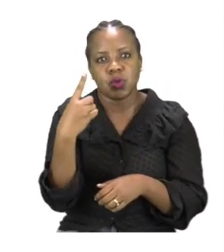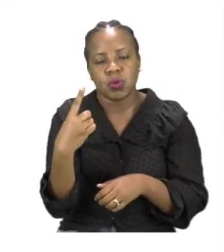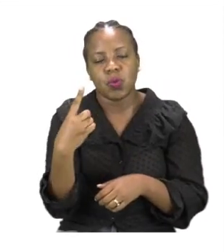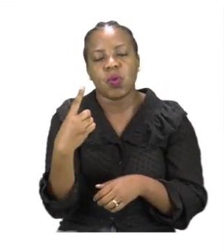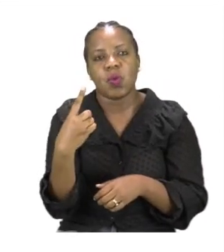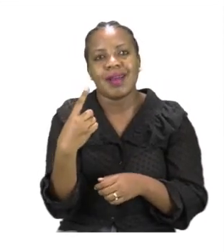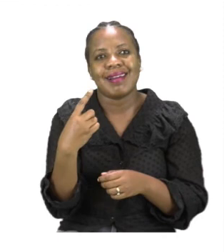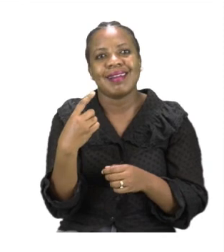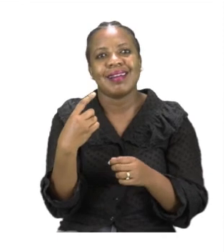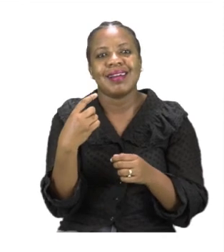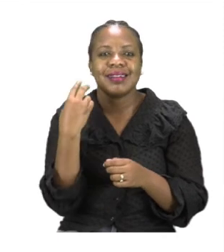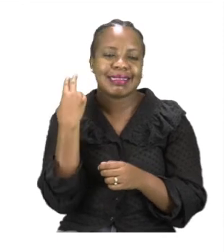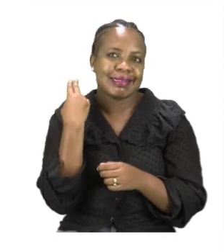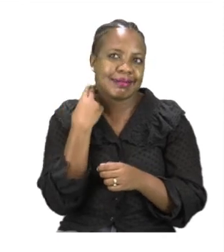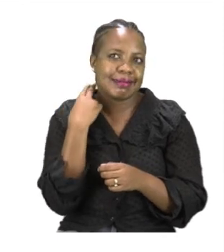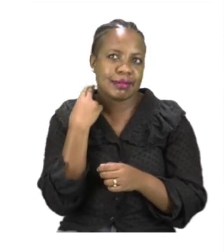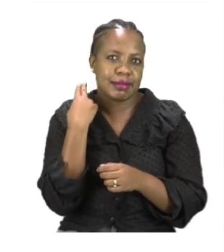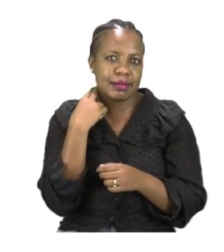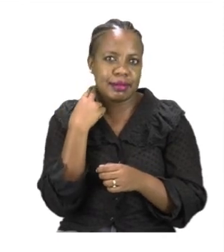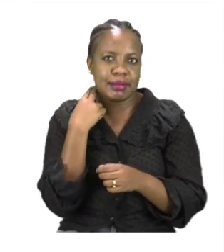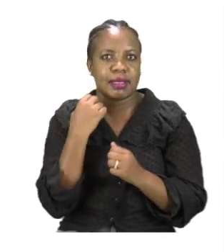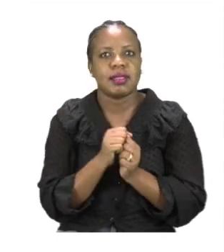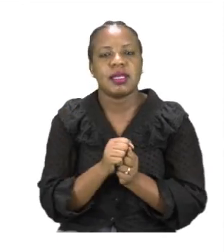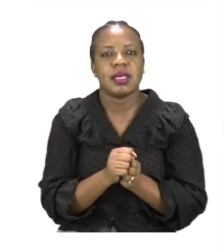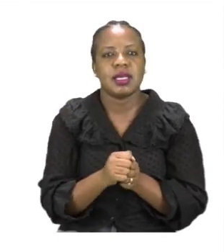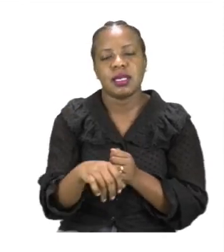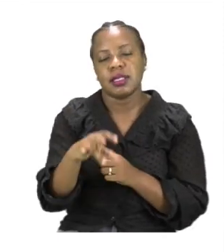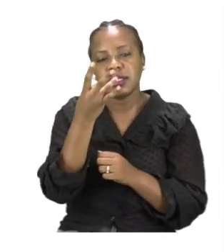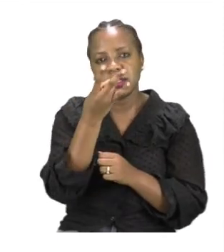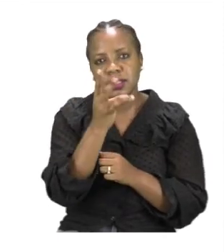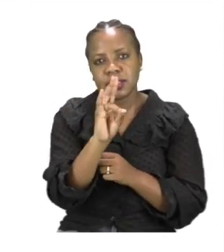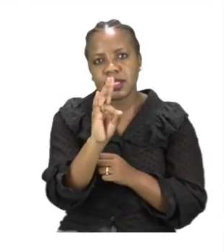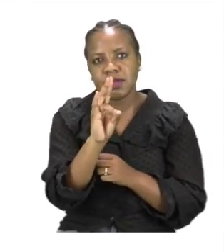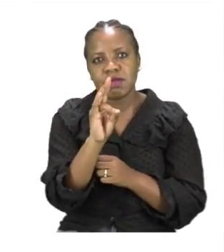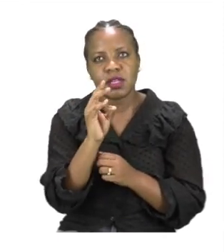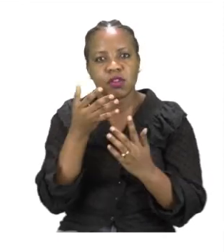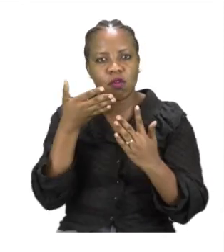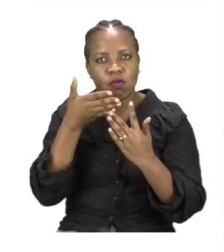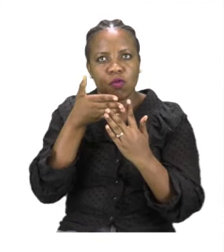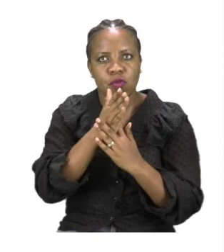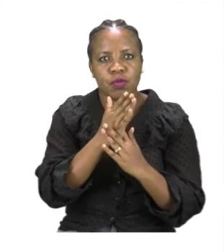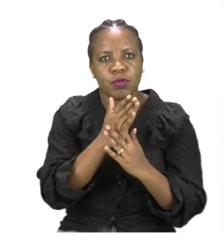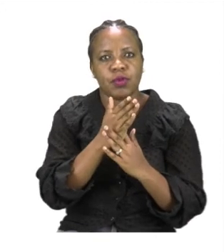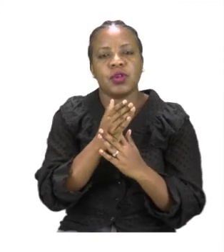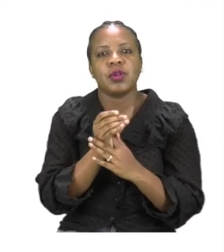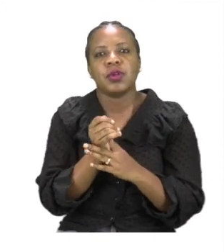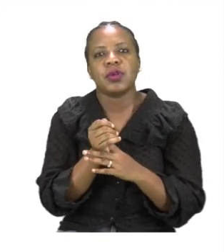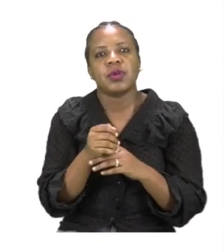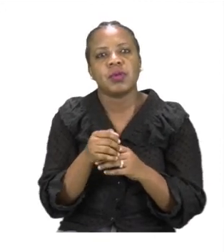robbers. How many do they catch altogether? Let's read it